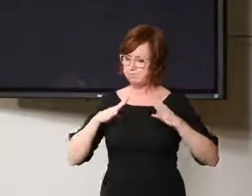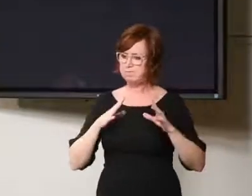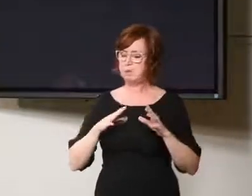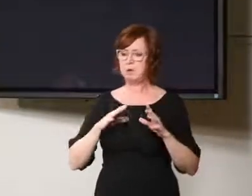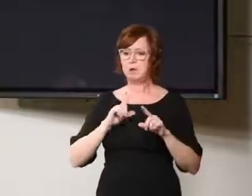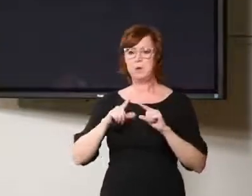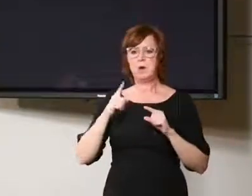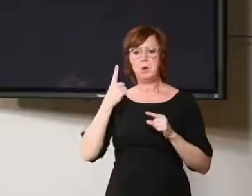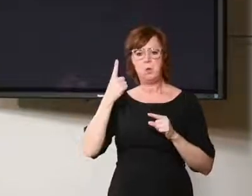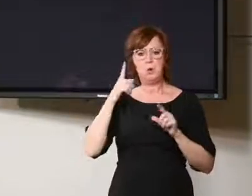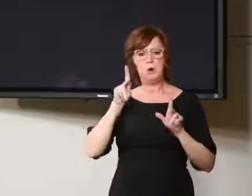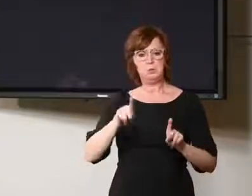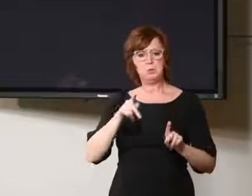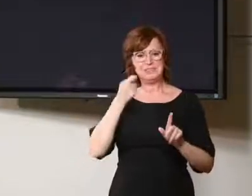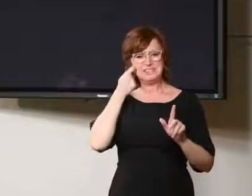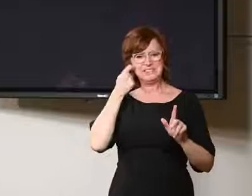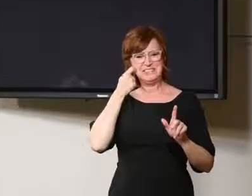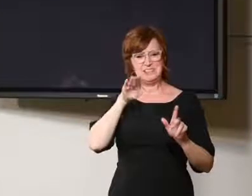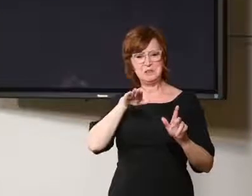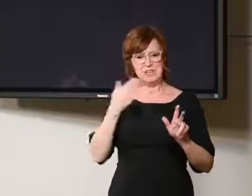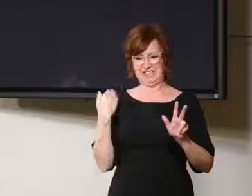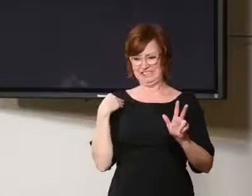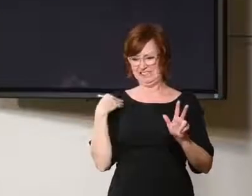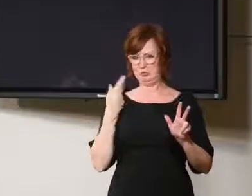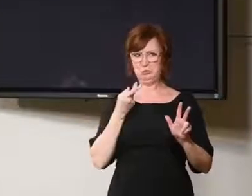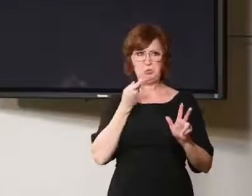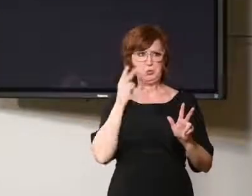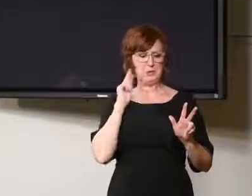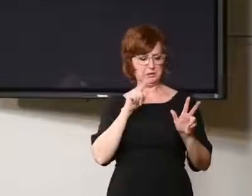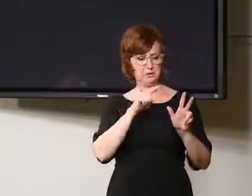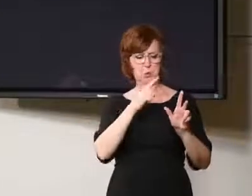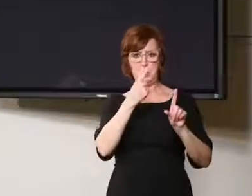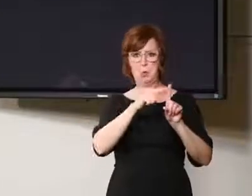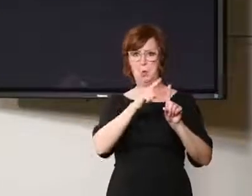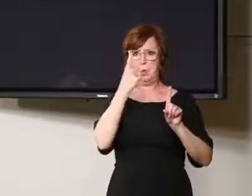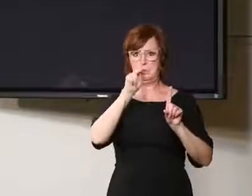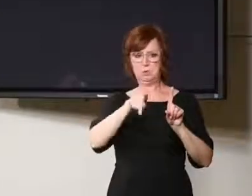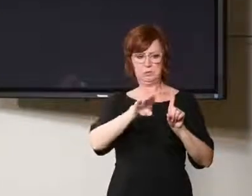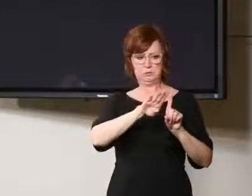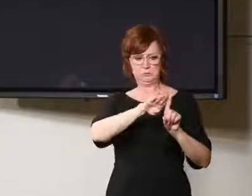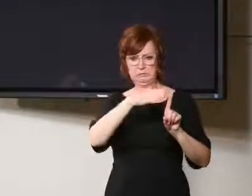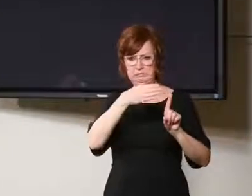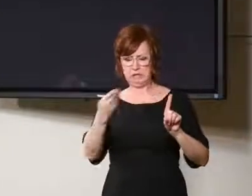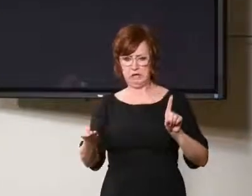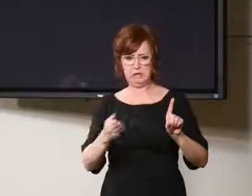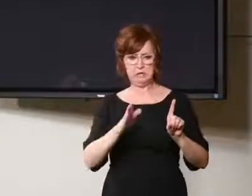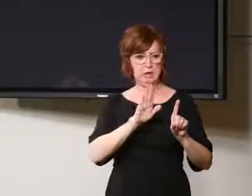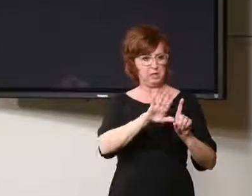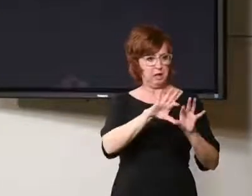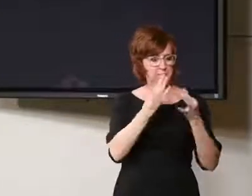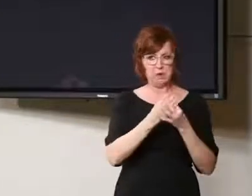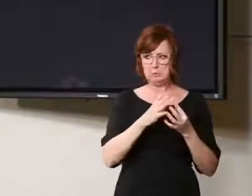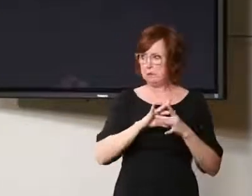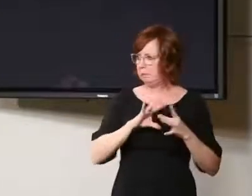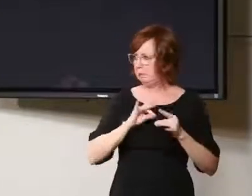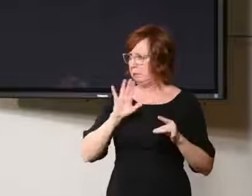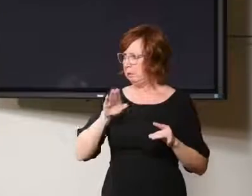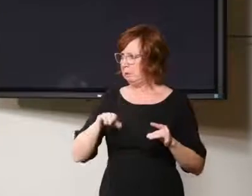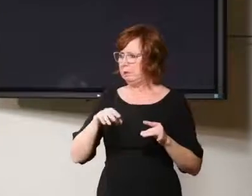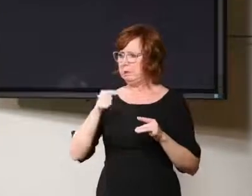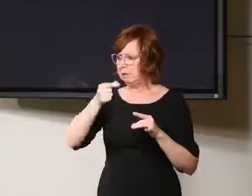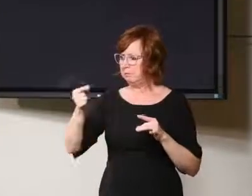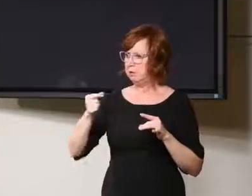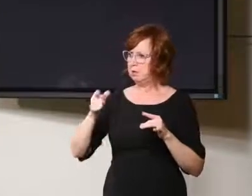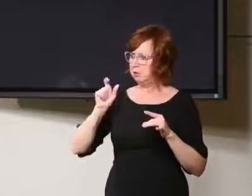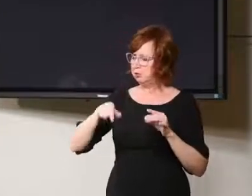fatal victims announced, I think 2 days ago, has said that, they want the government to be more transparent. Specifically,